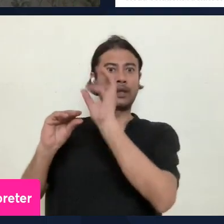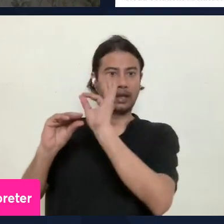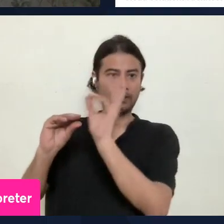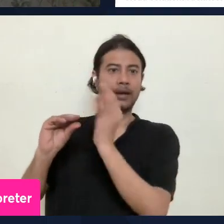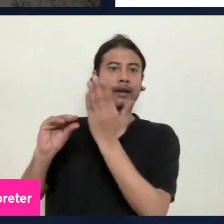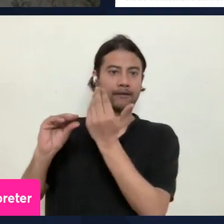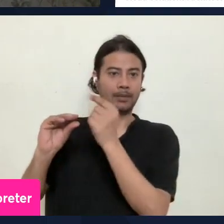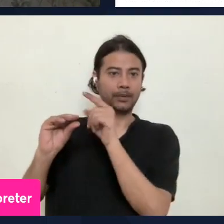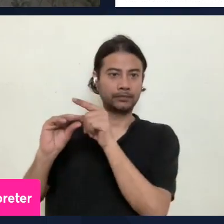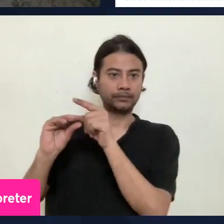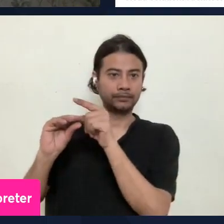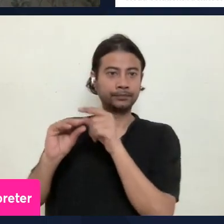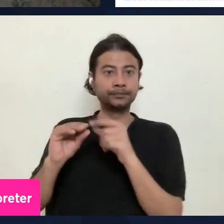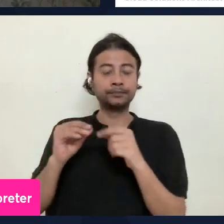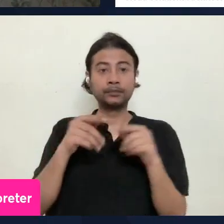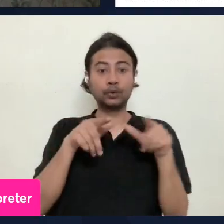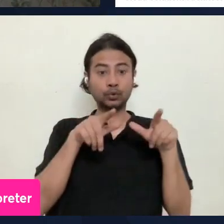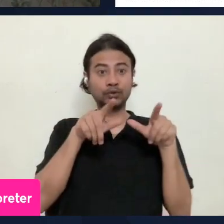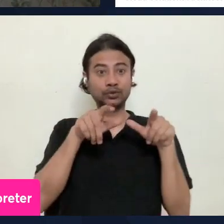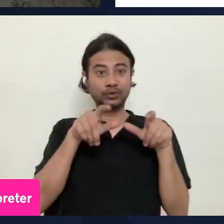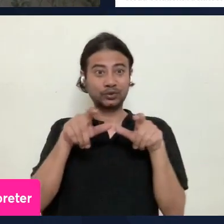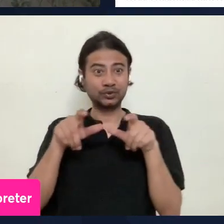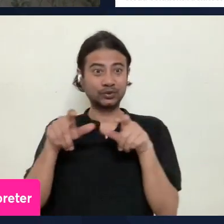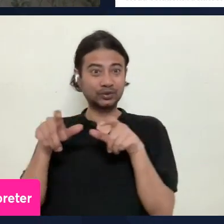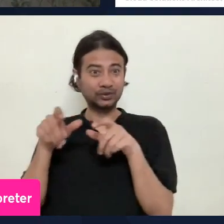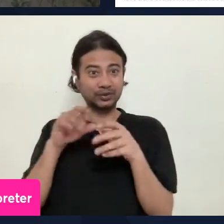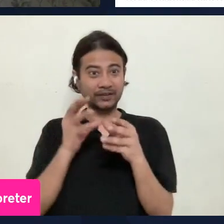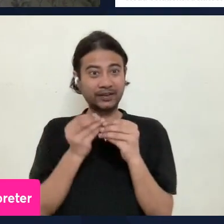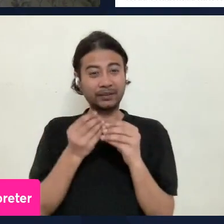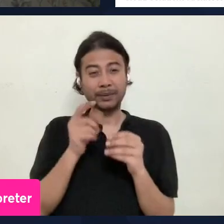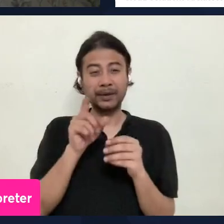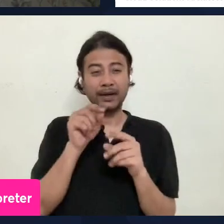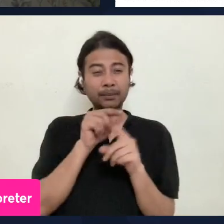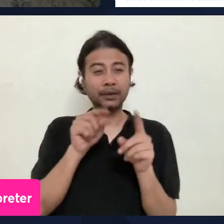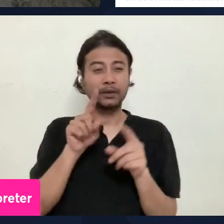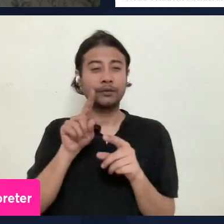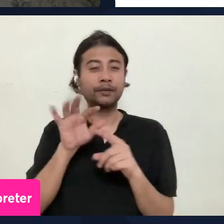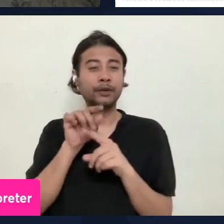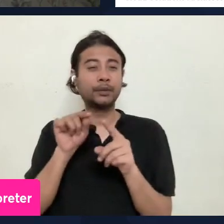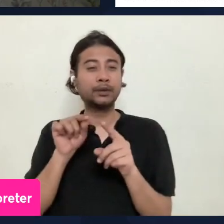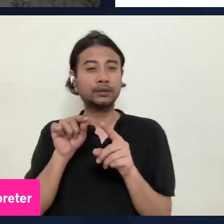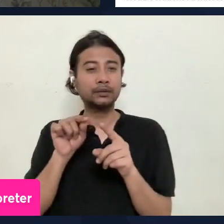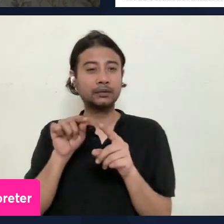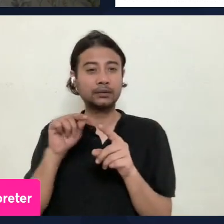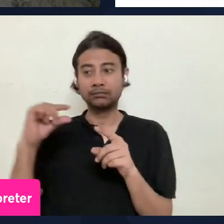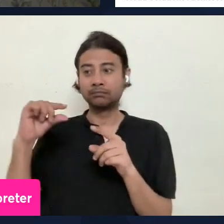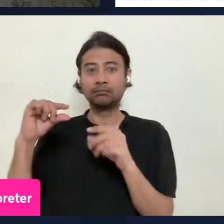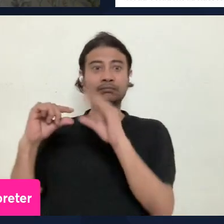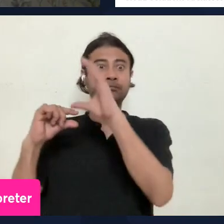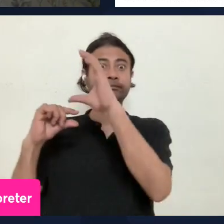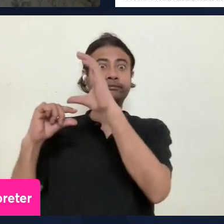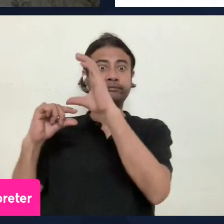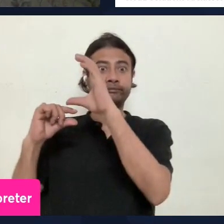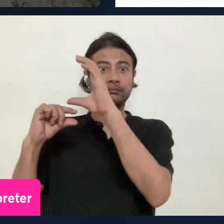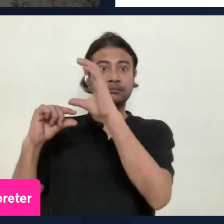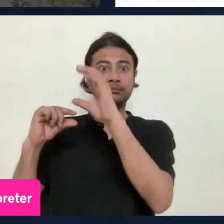maybe 15% overhead. So actually, if you think about it, where you should theoretically be consuming, say, 30 terabytes, you might